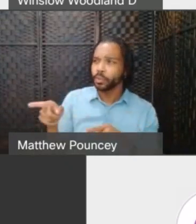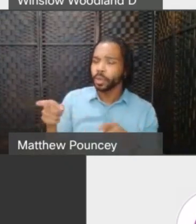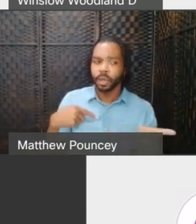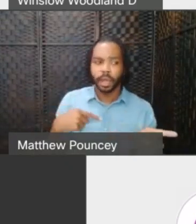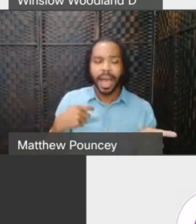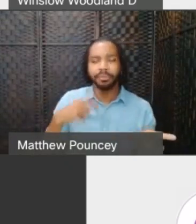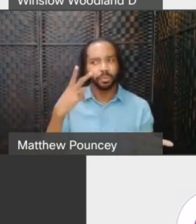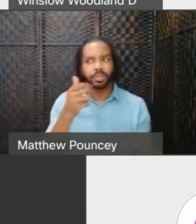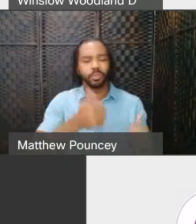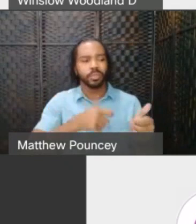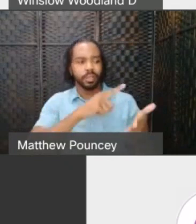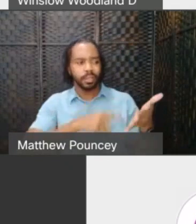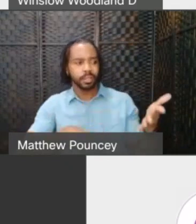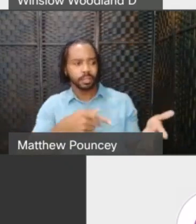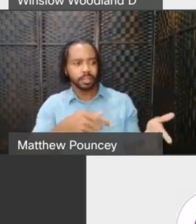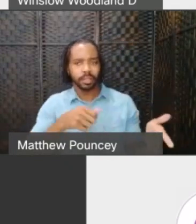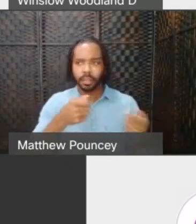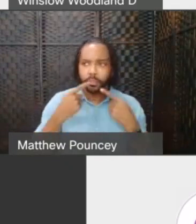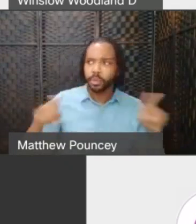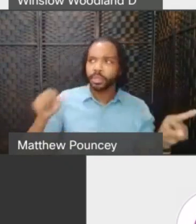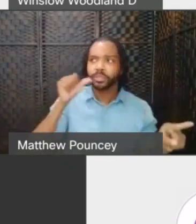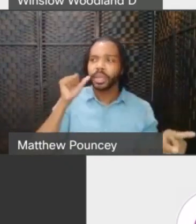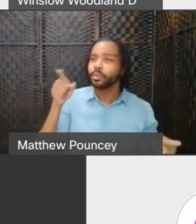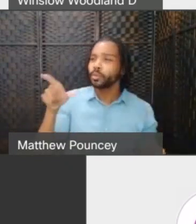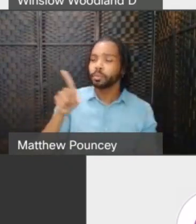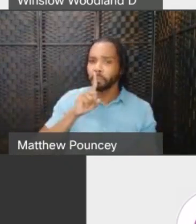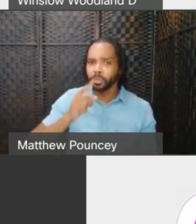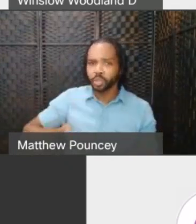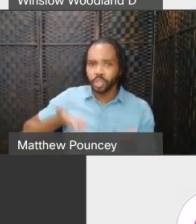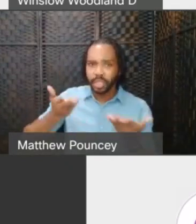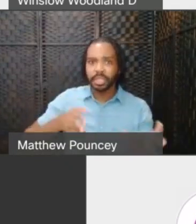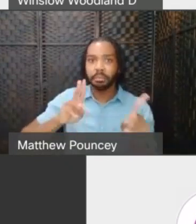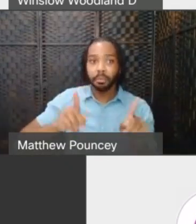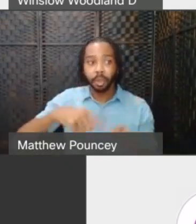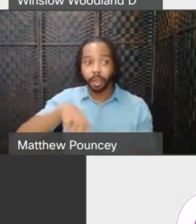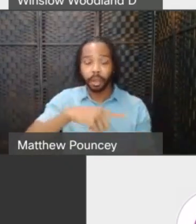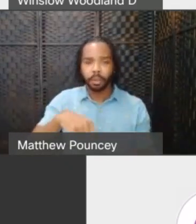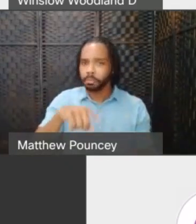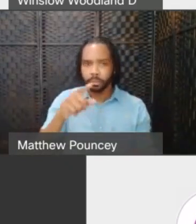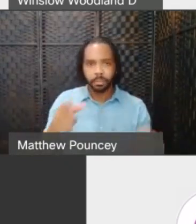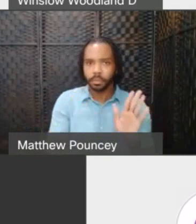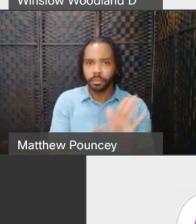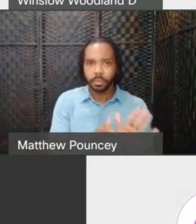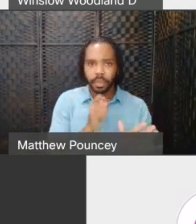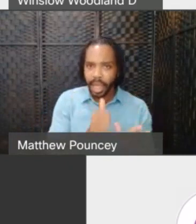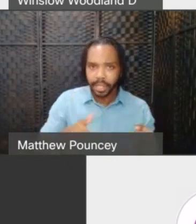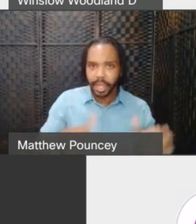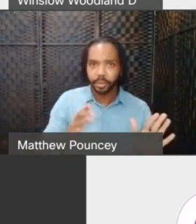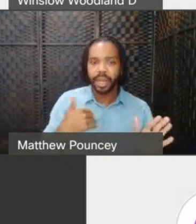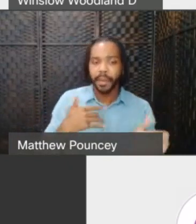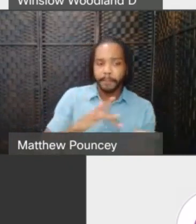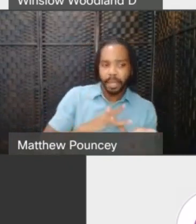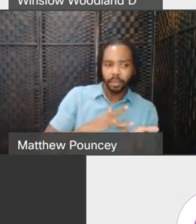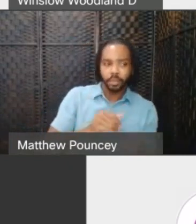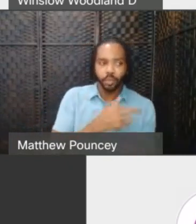order that came out yesterday says. You're not suggesting that people are not allowed to have medical or religious